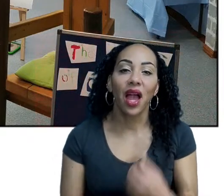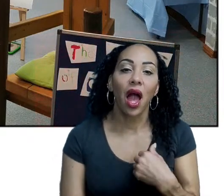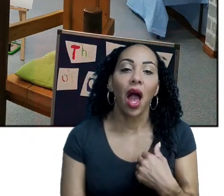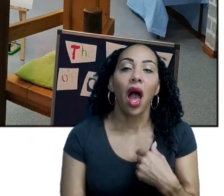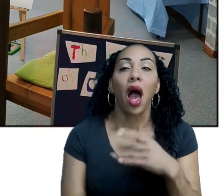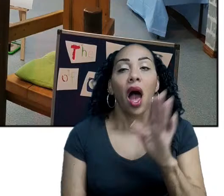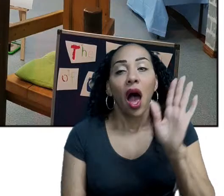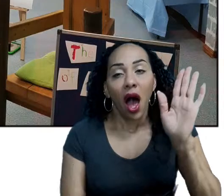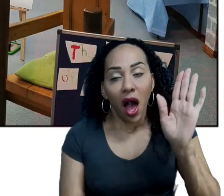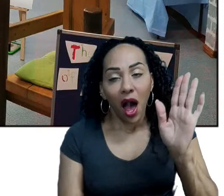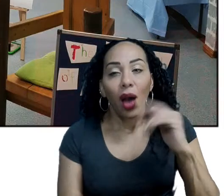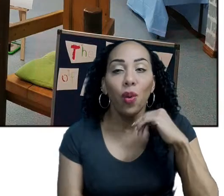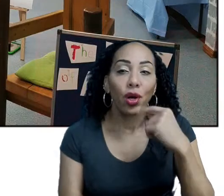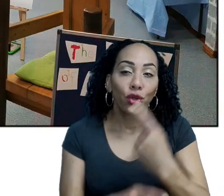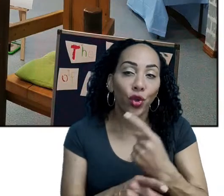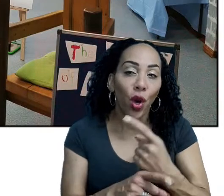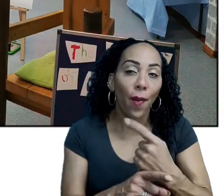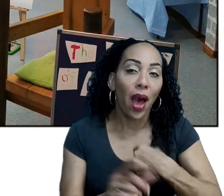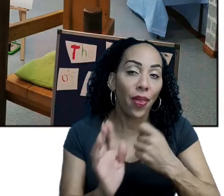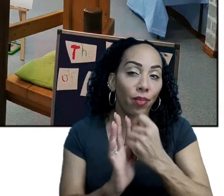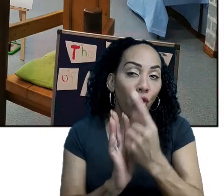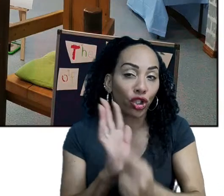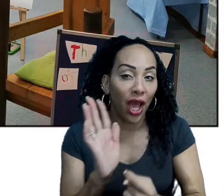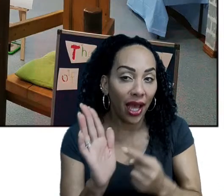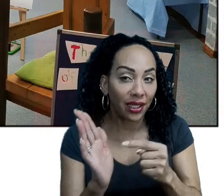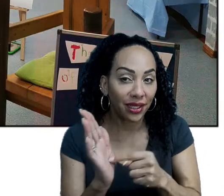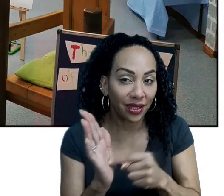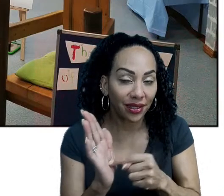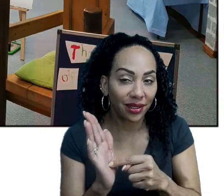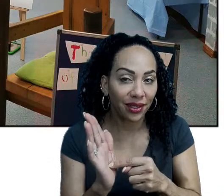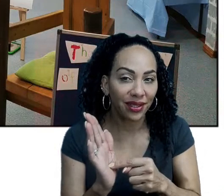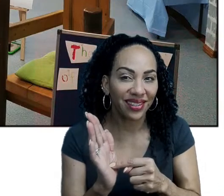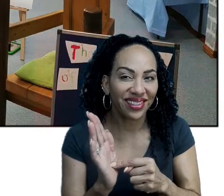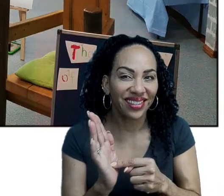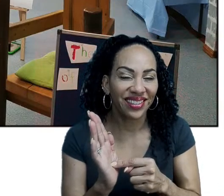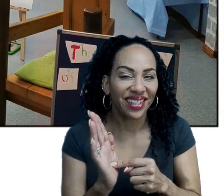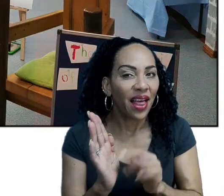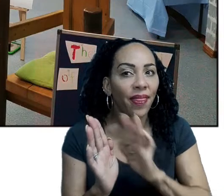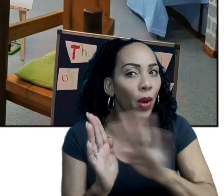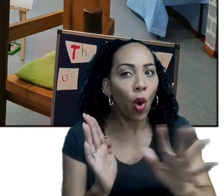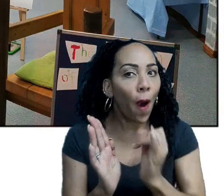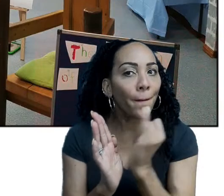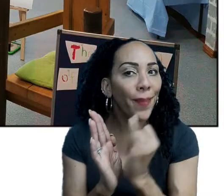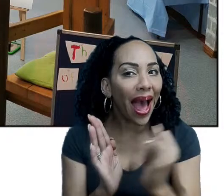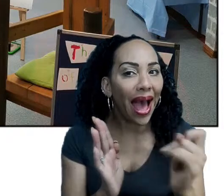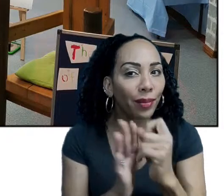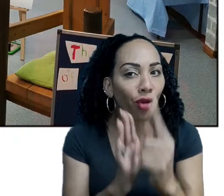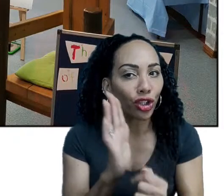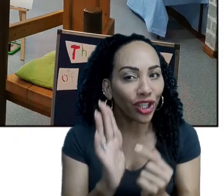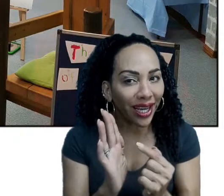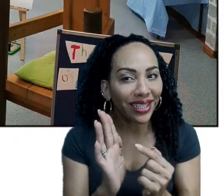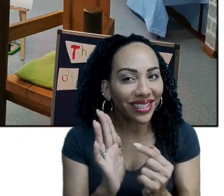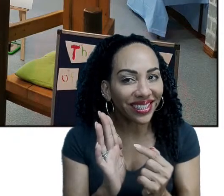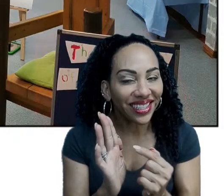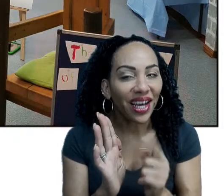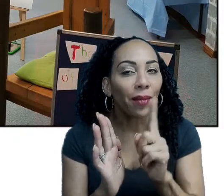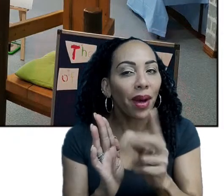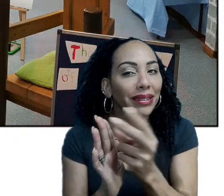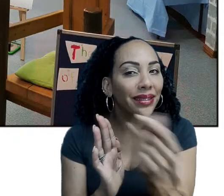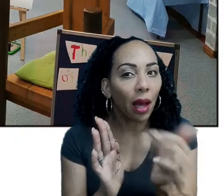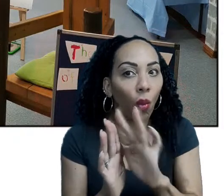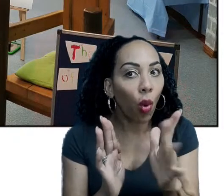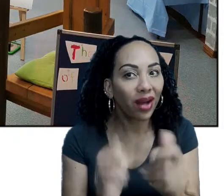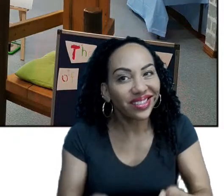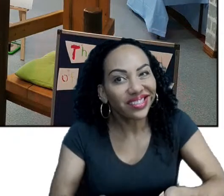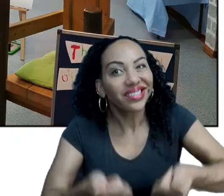here that none of these projects I'm going to talk about, we think were bad. If you want the real gossip, talk to me afterwards. I'm not going to